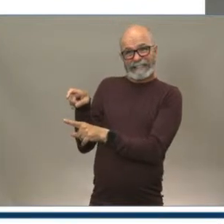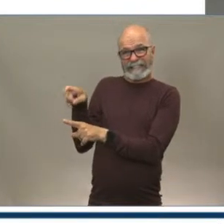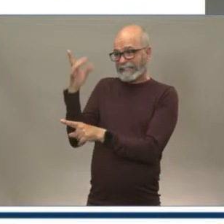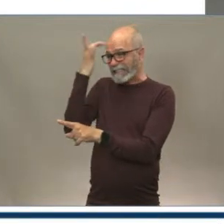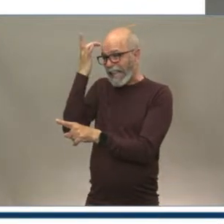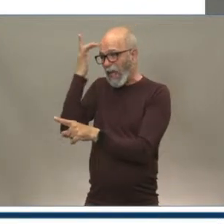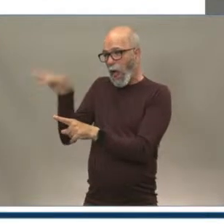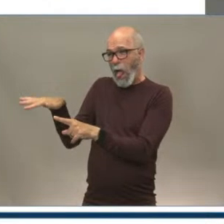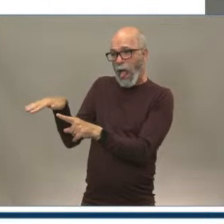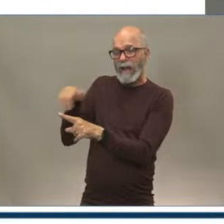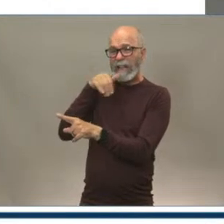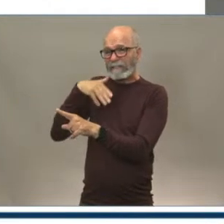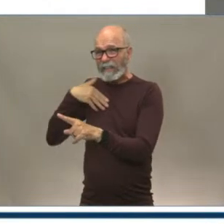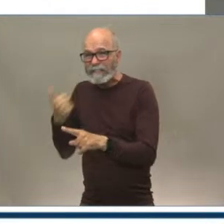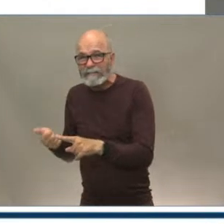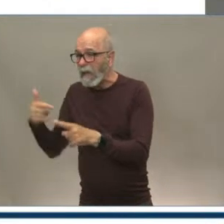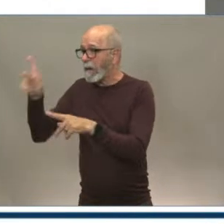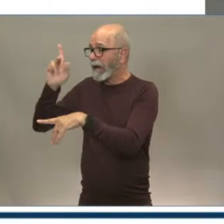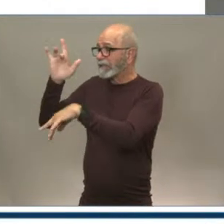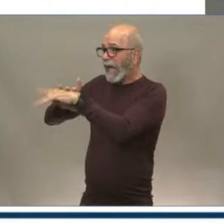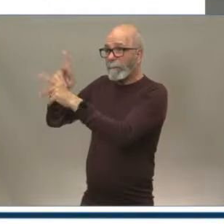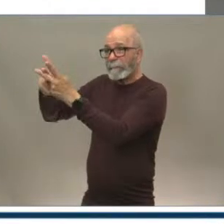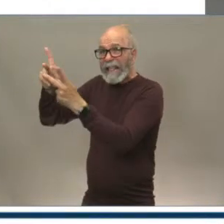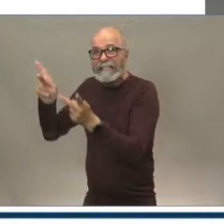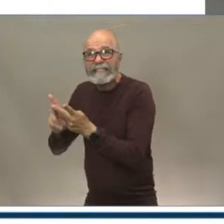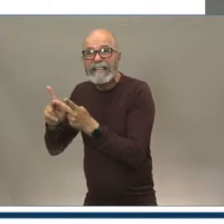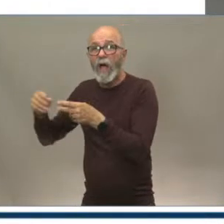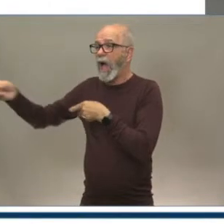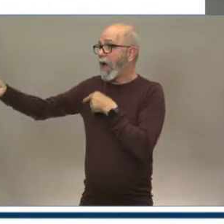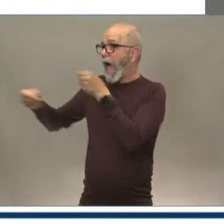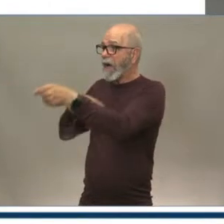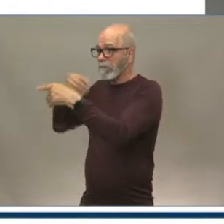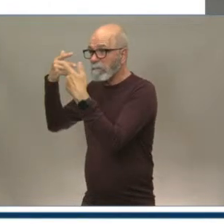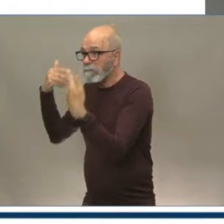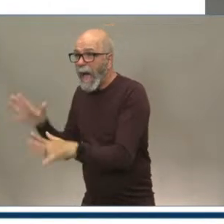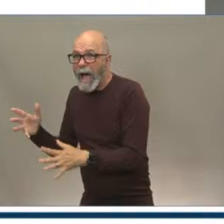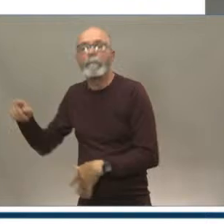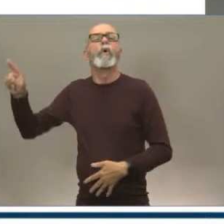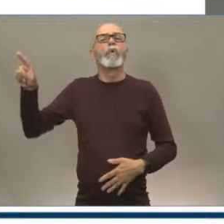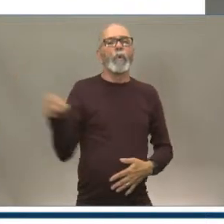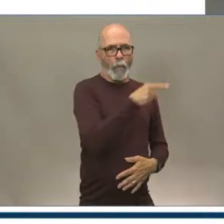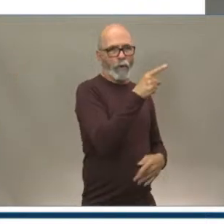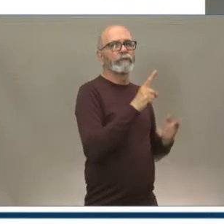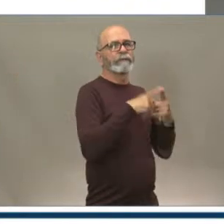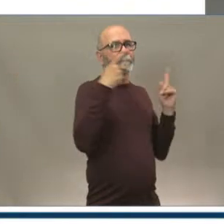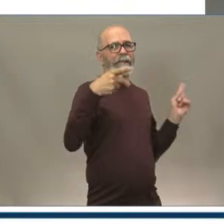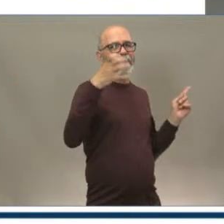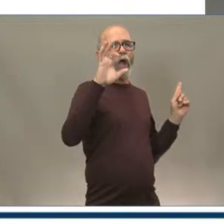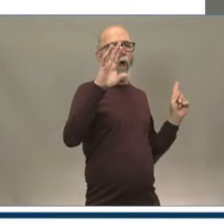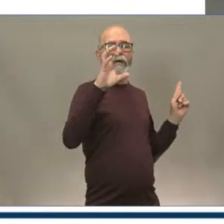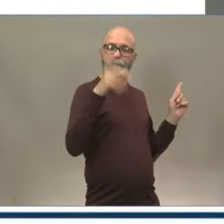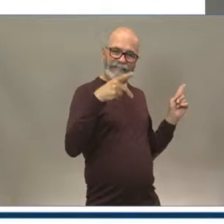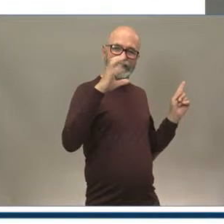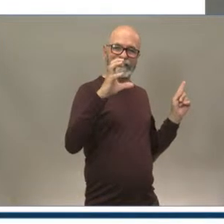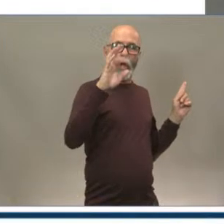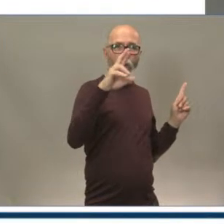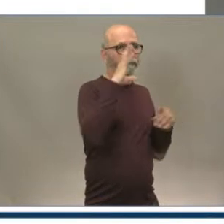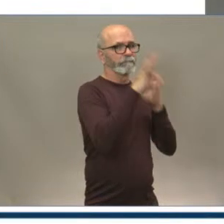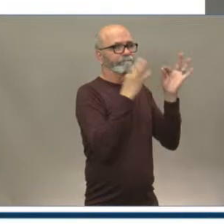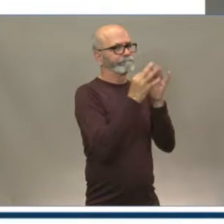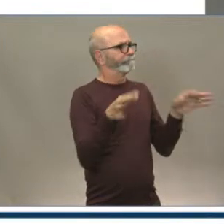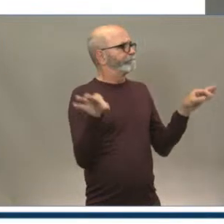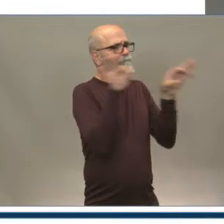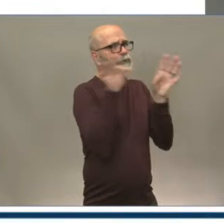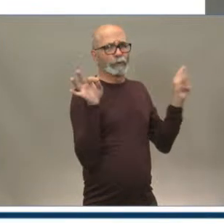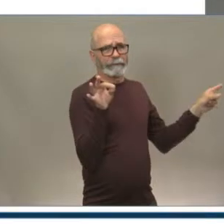go to an assessment center, they need to do that. For those who don't, those who have no symptoms, it's critically important that you don't